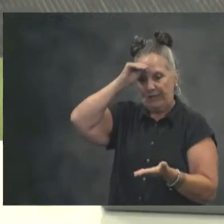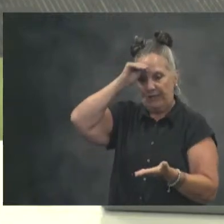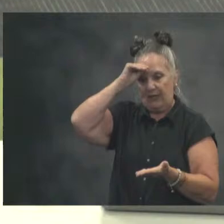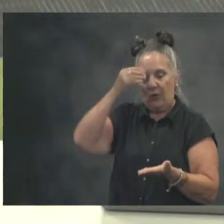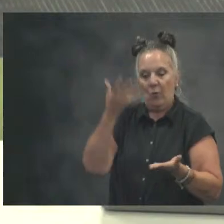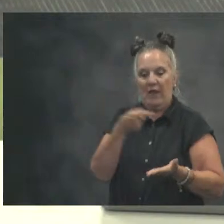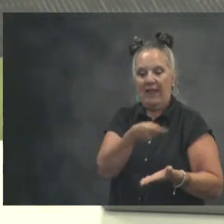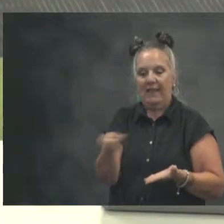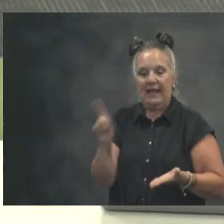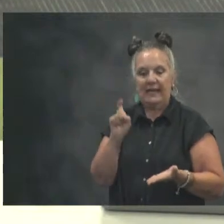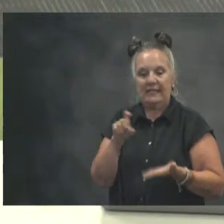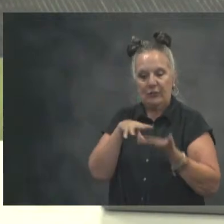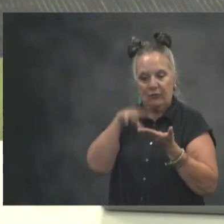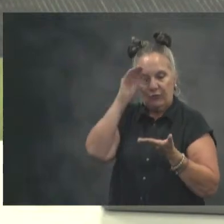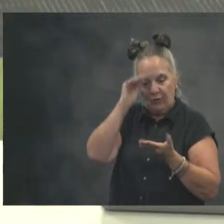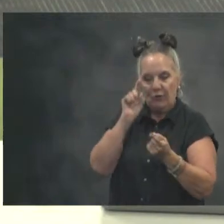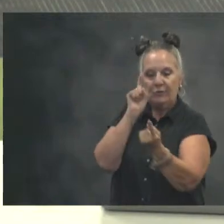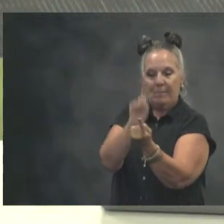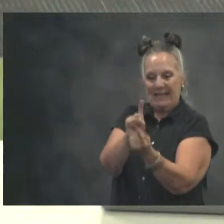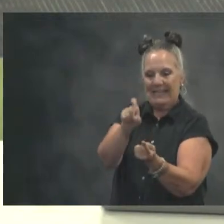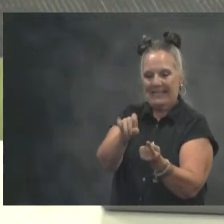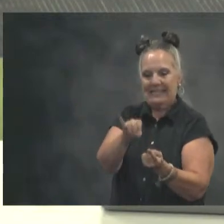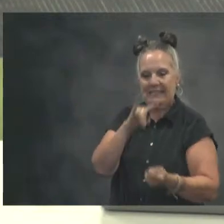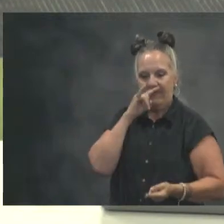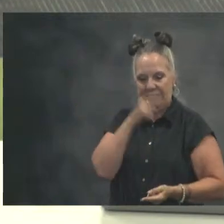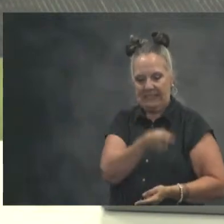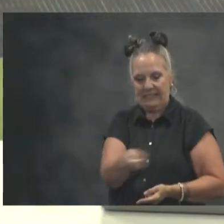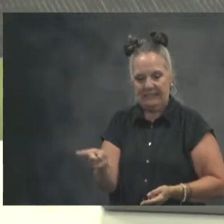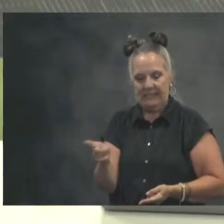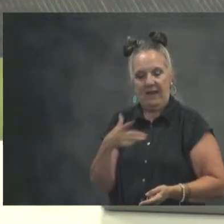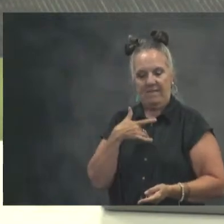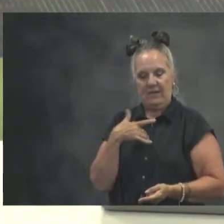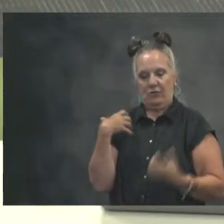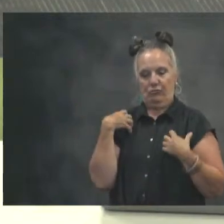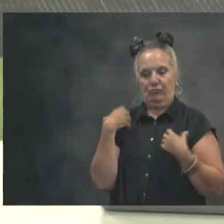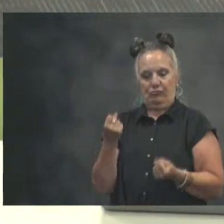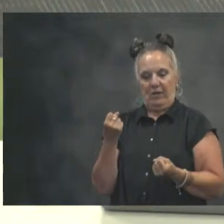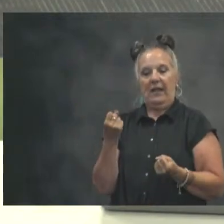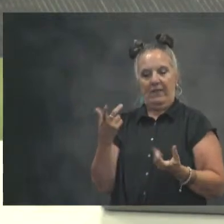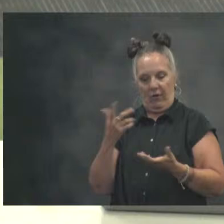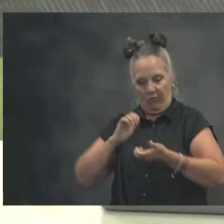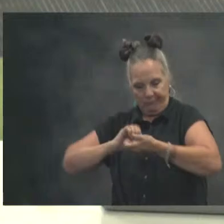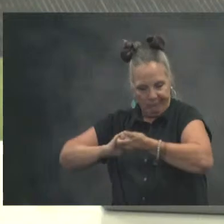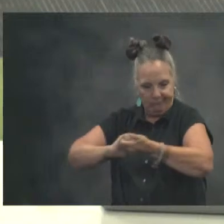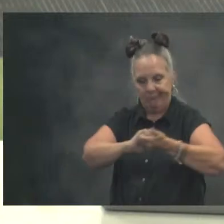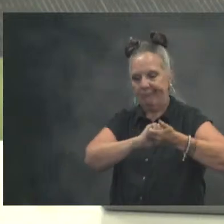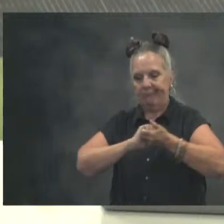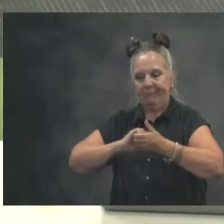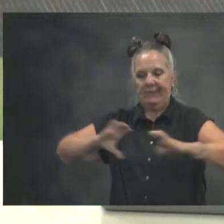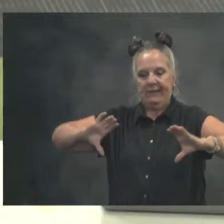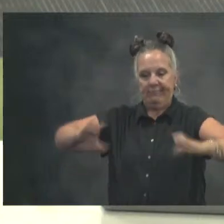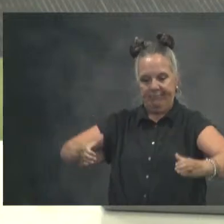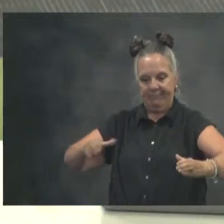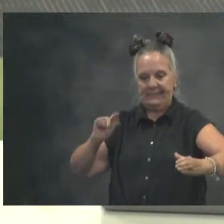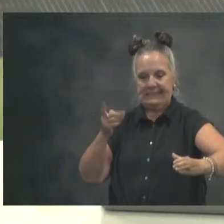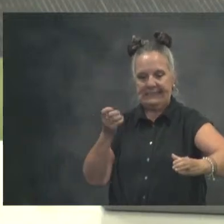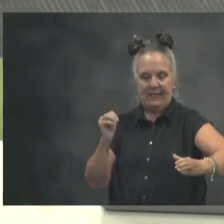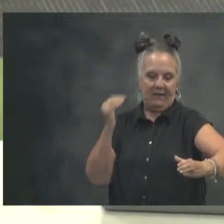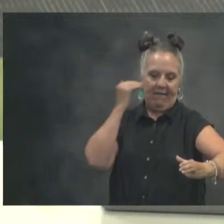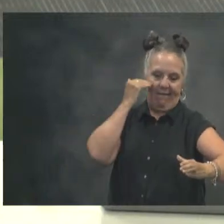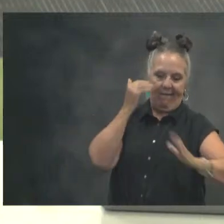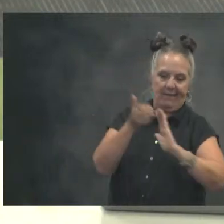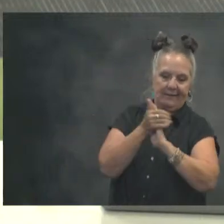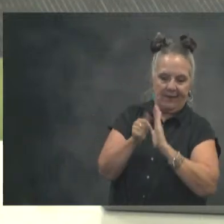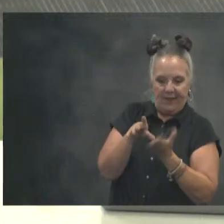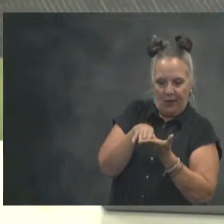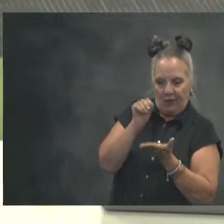they need to learn to meet the needs of their students. And they feel very strongly that their collaboration as a team and the knowledge and skills that